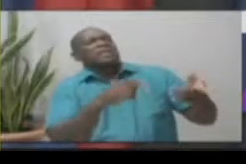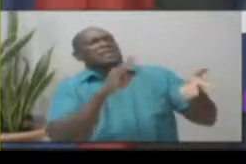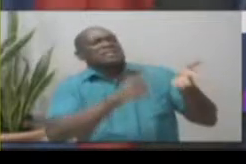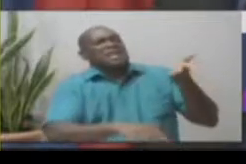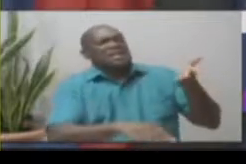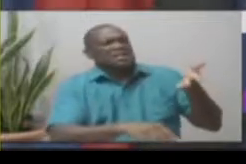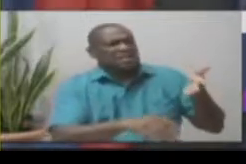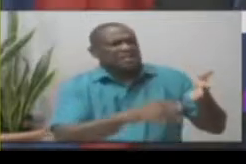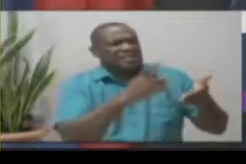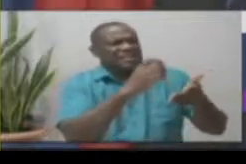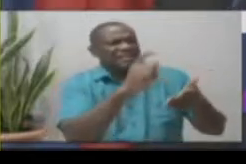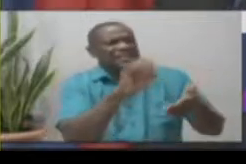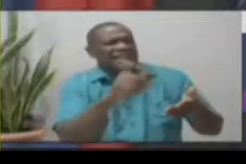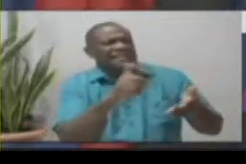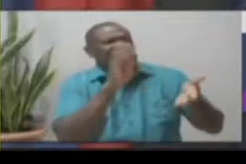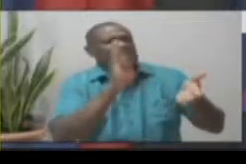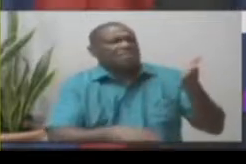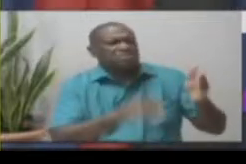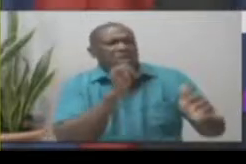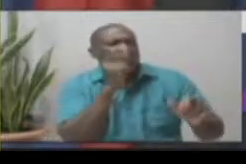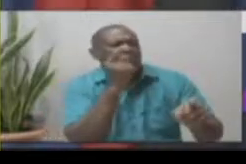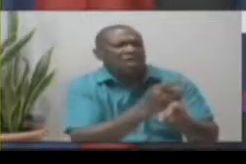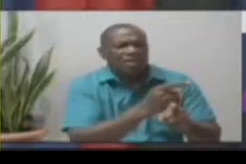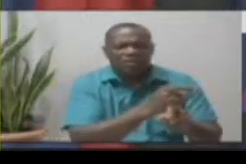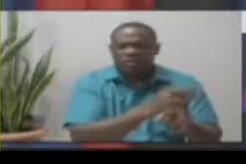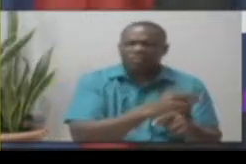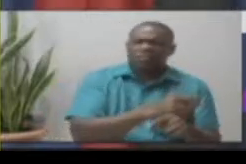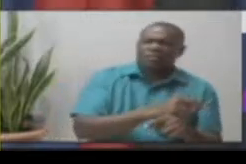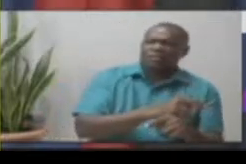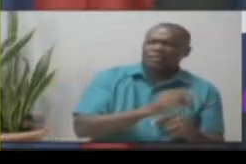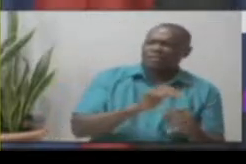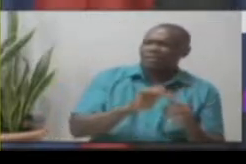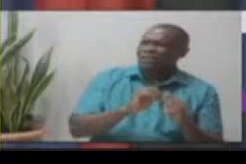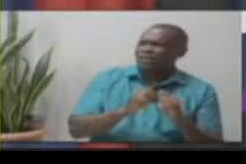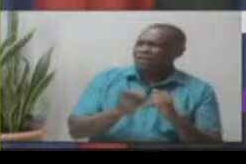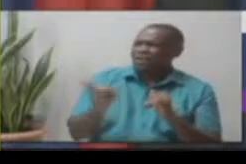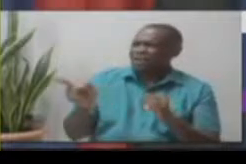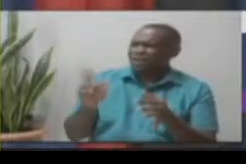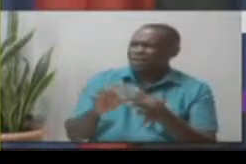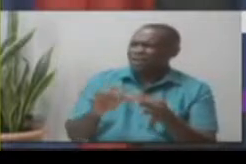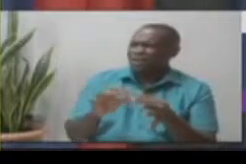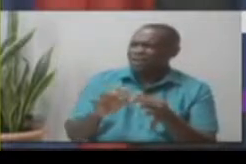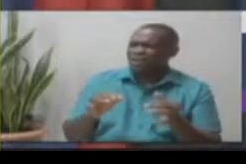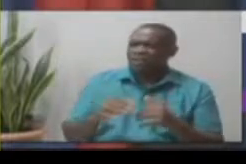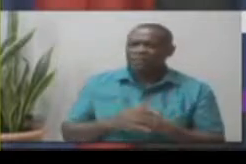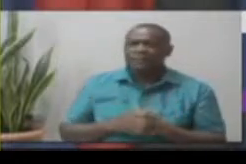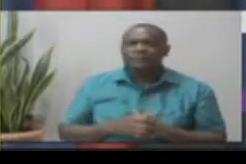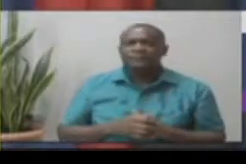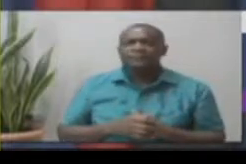I could tell the country, no, I bought a vehicle because I drive myself.